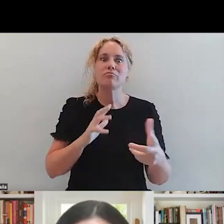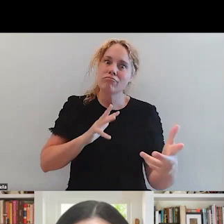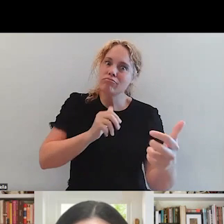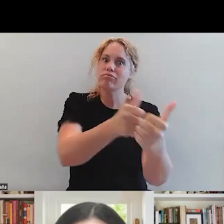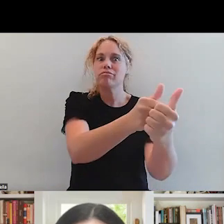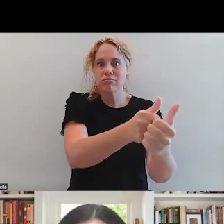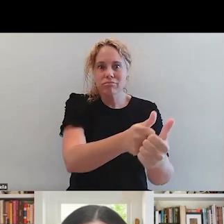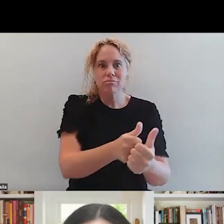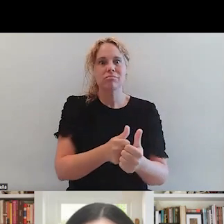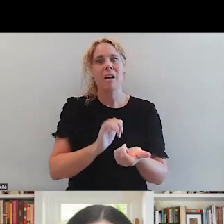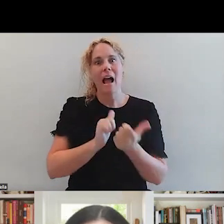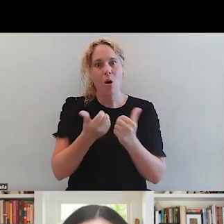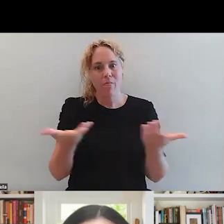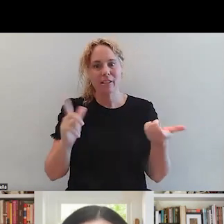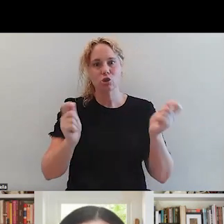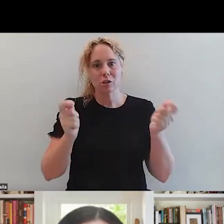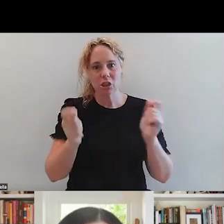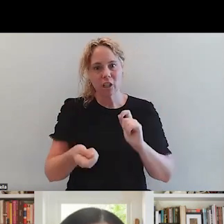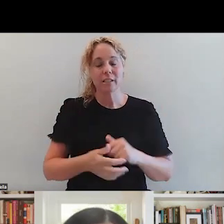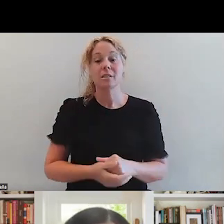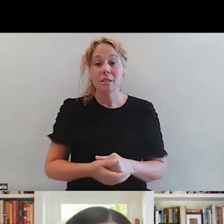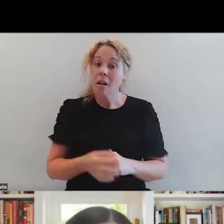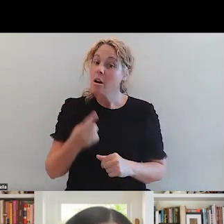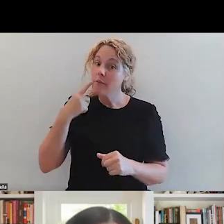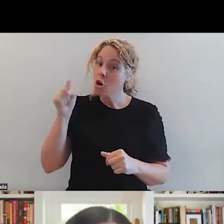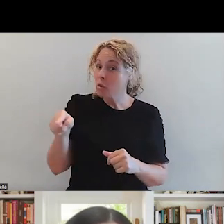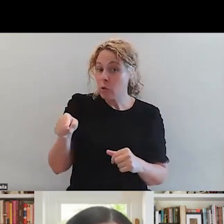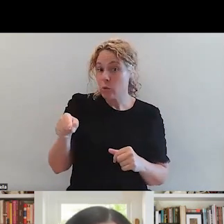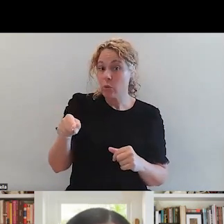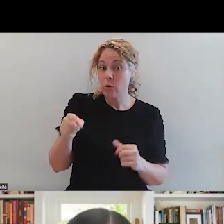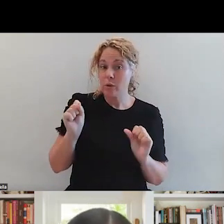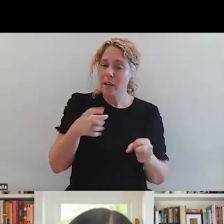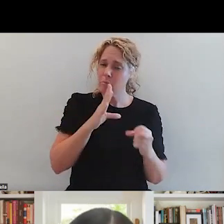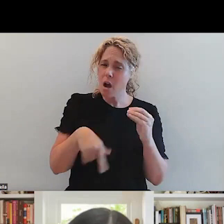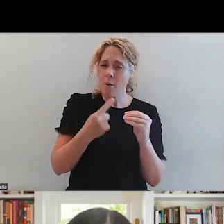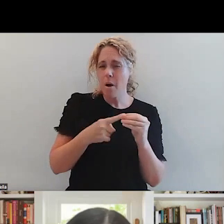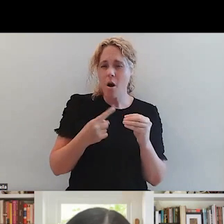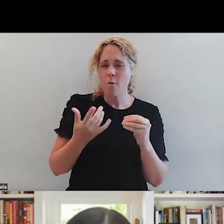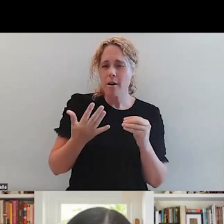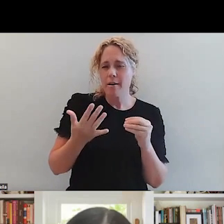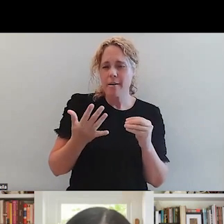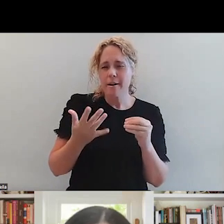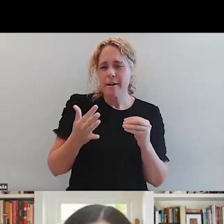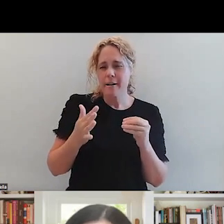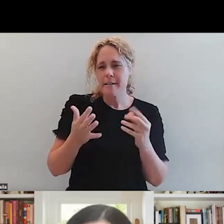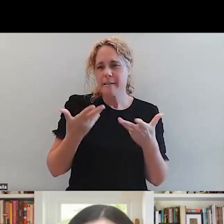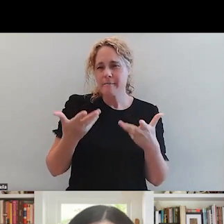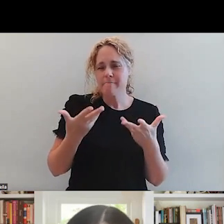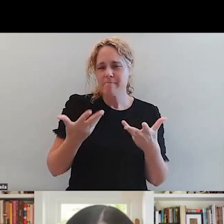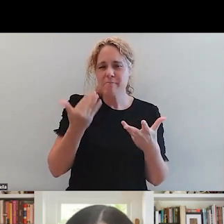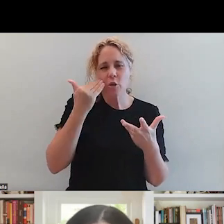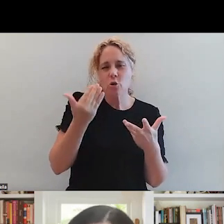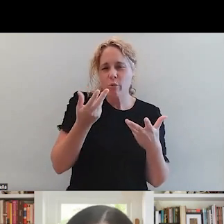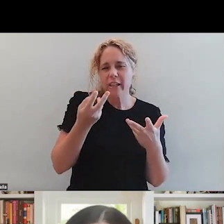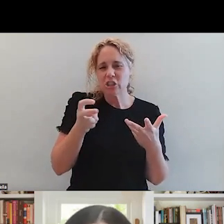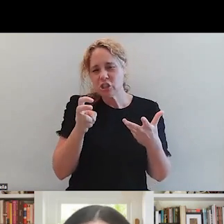with how things are changing. So for you, can you talk a little bit about, the shift